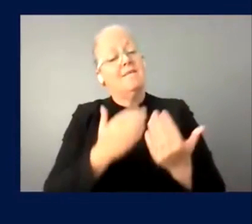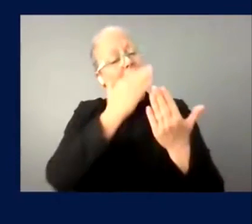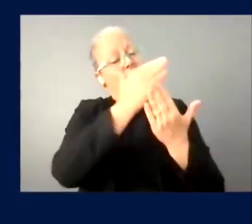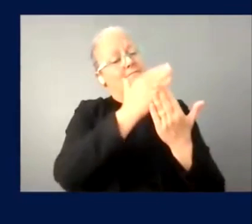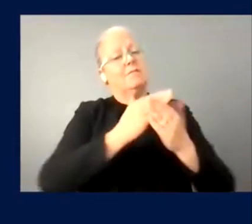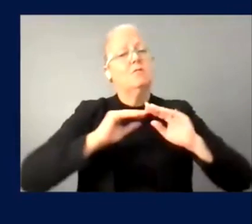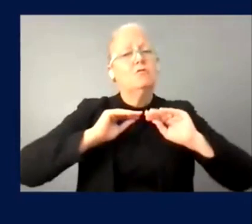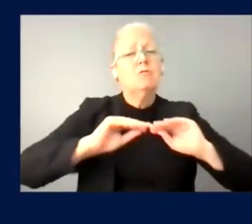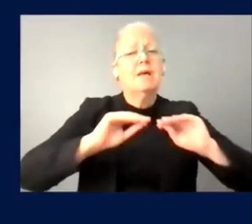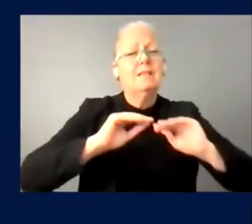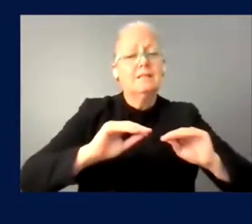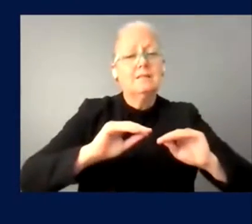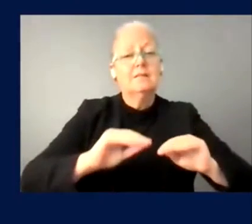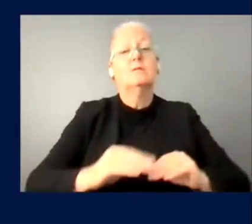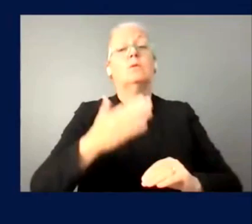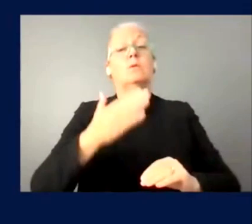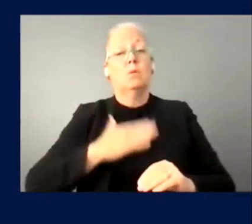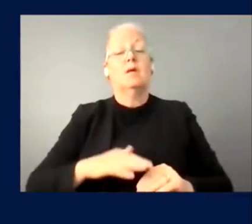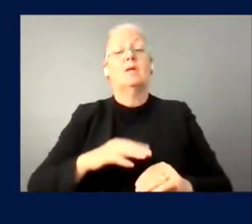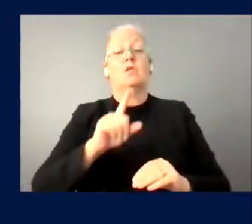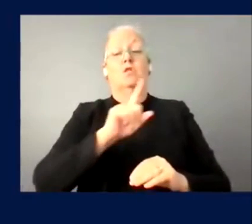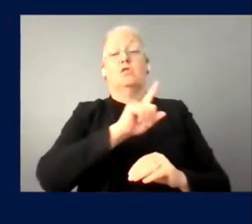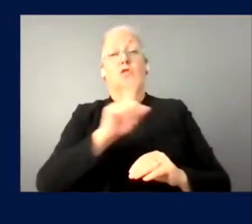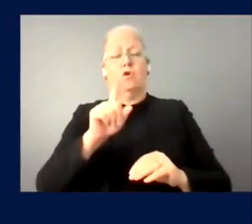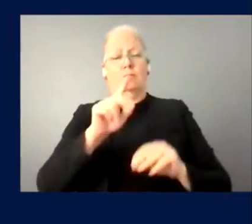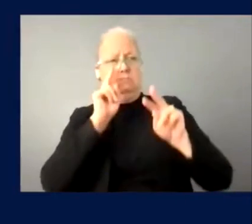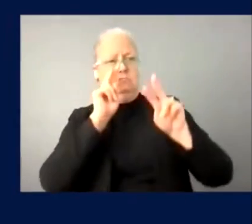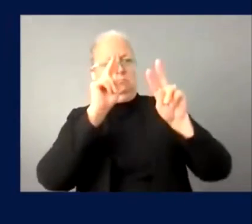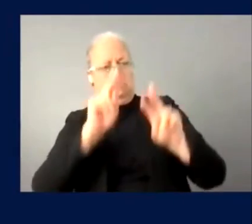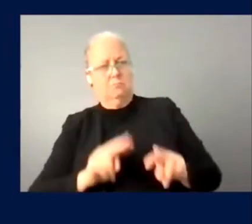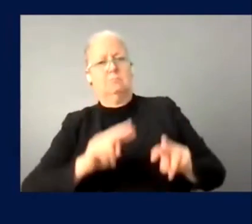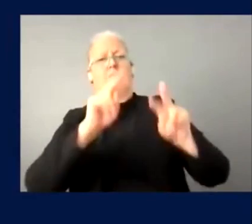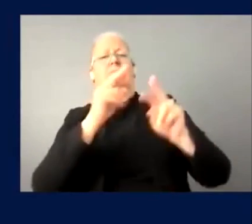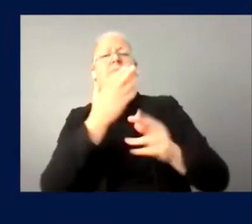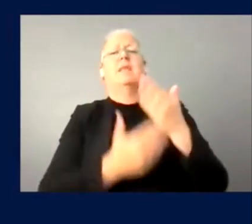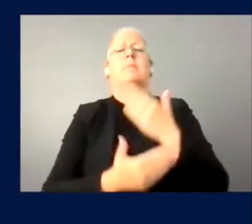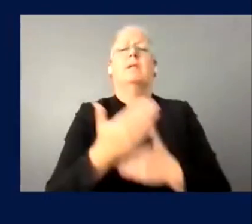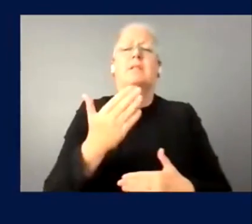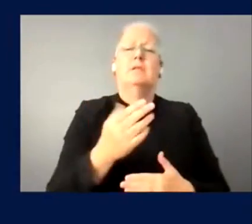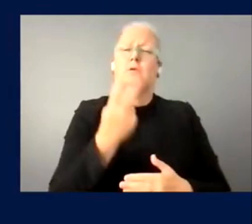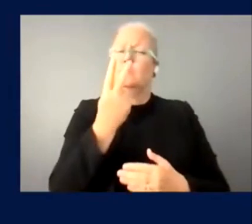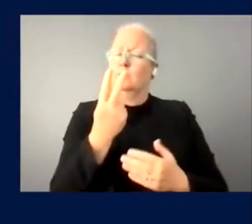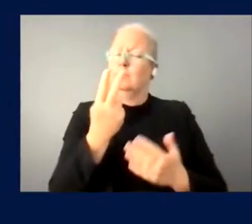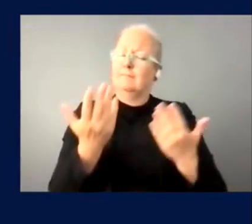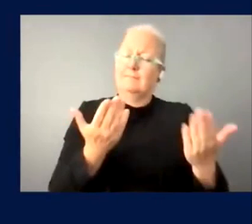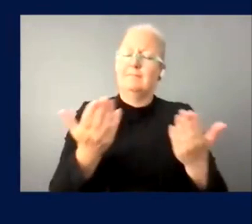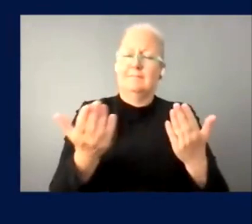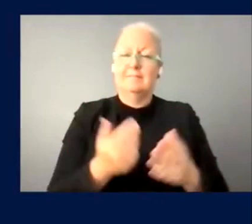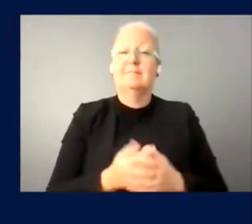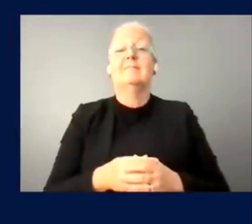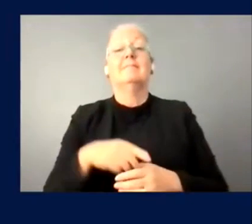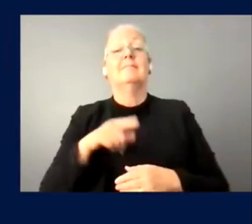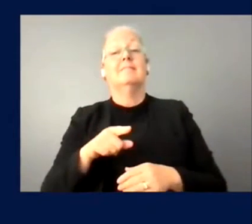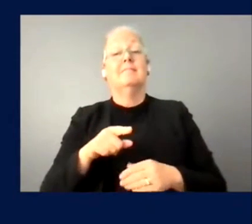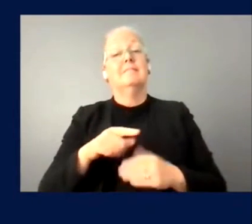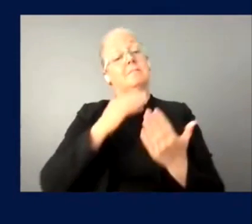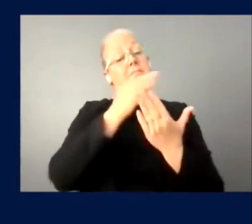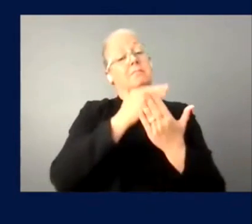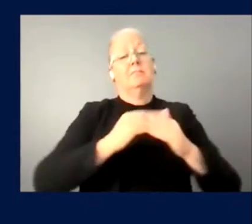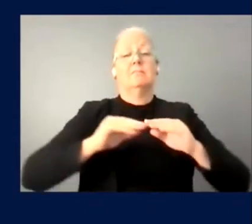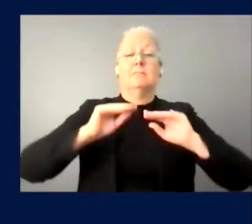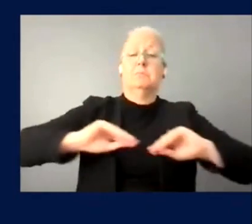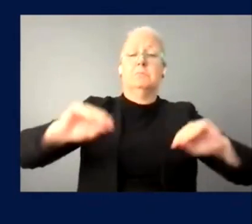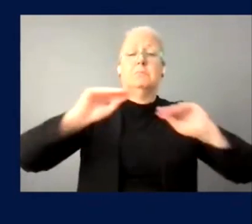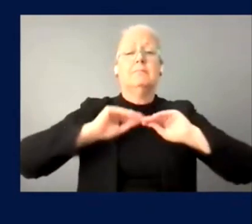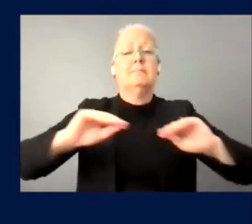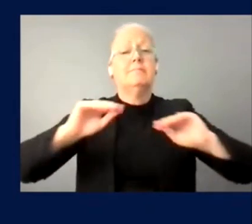non-visibly disabled people. And one of the ways that you can make your training more tailored to the people at your stadium is to maybe